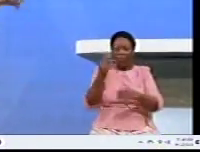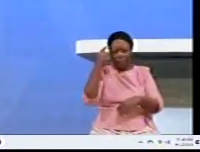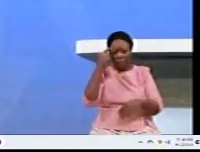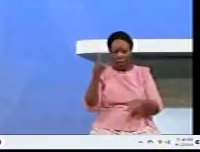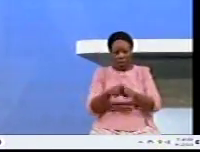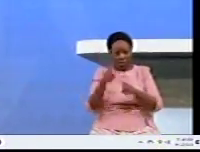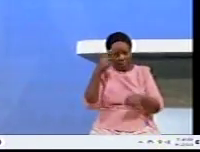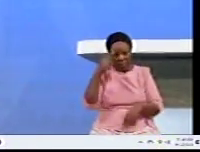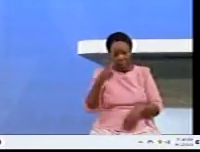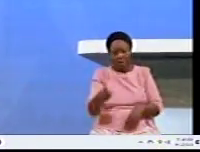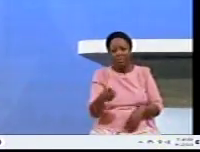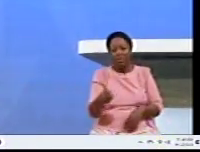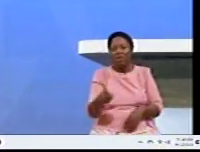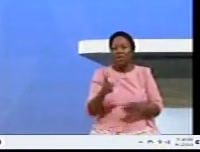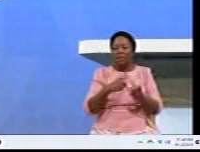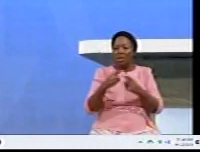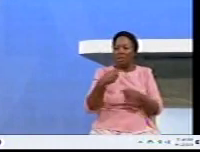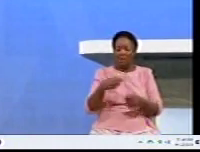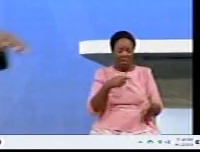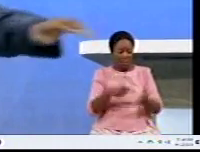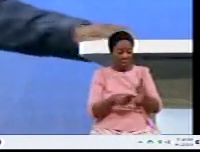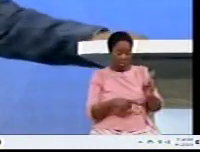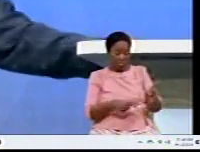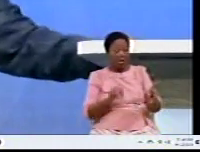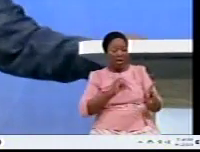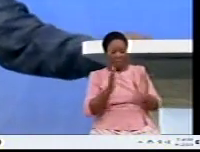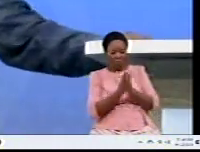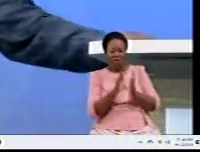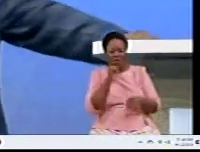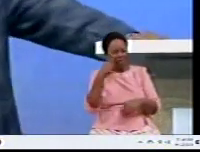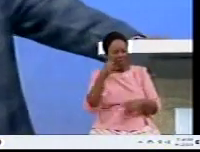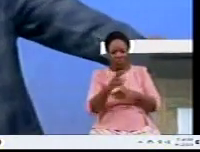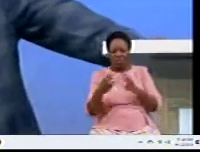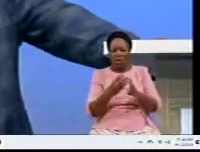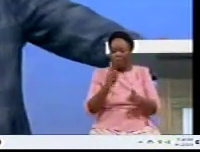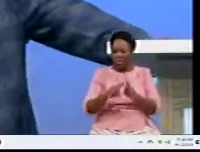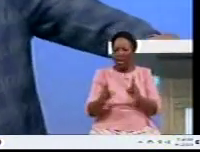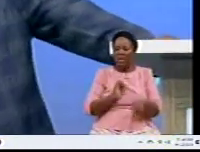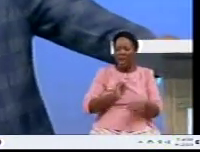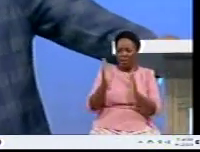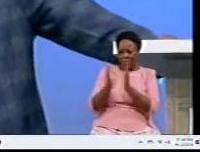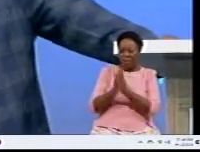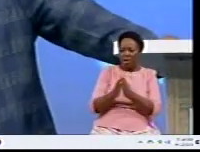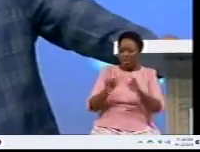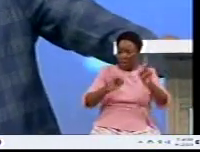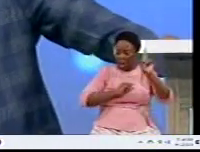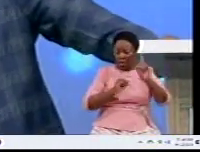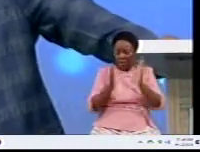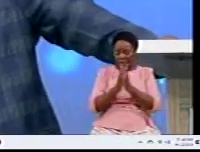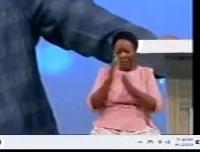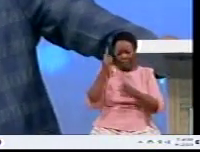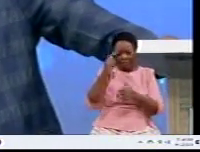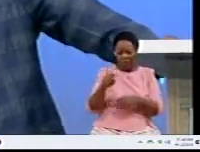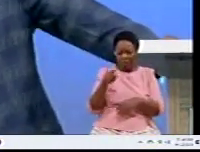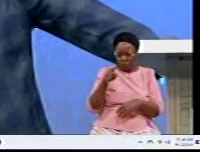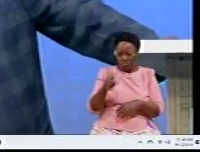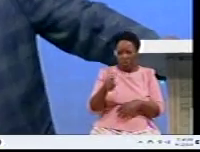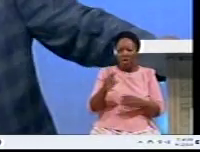He says, this one, I pray not for the world, but I pray for the ones that you have given